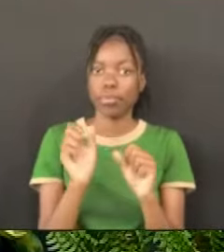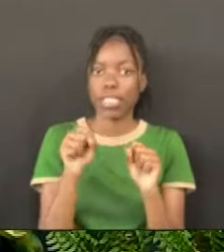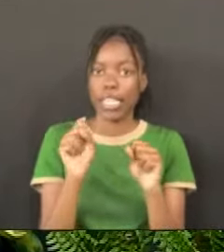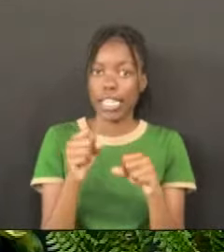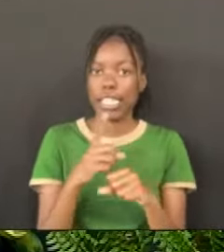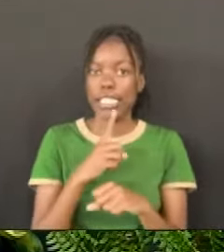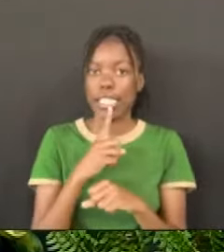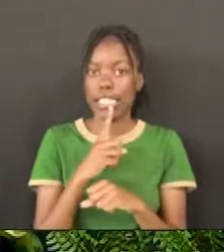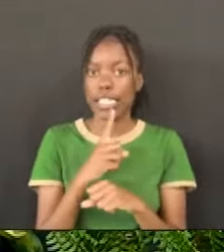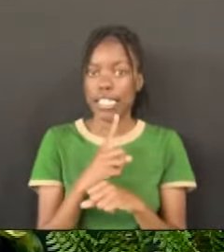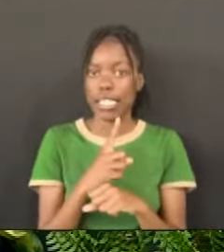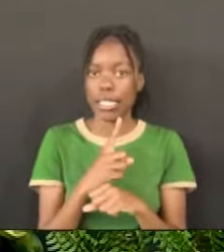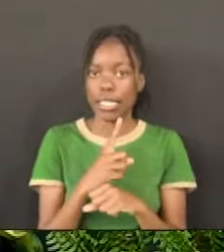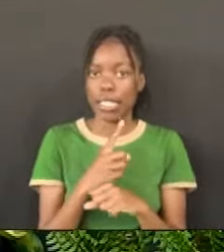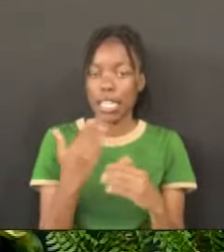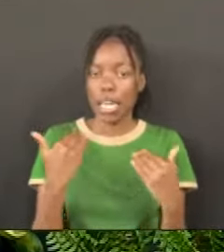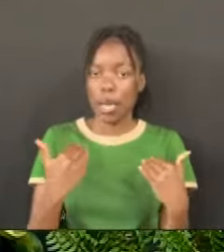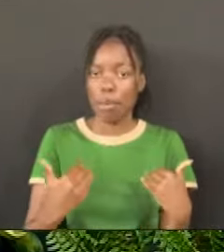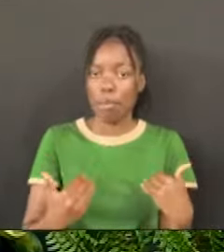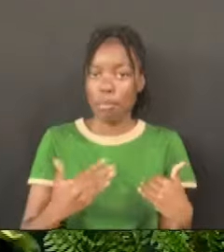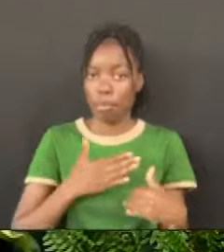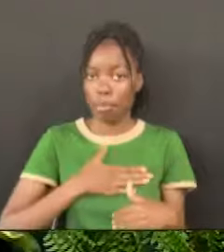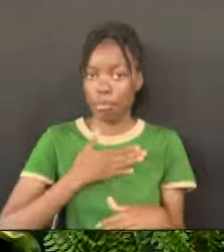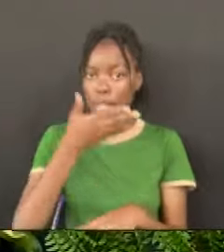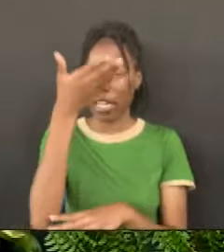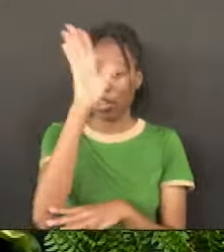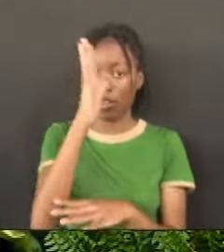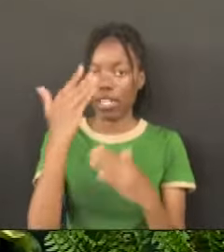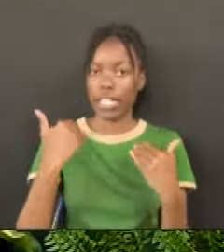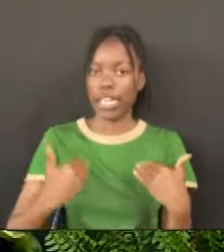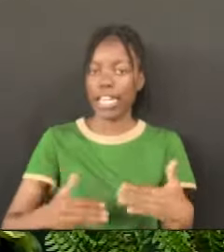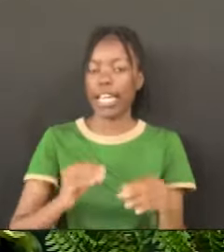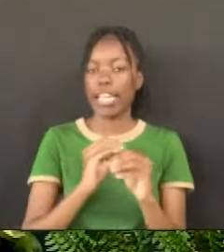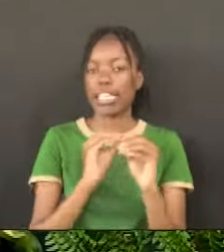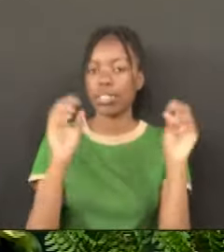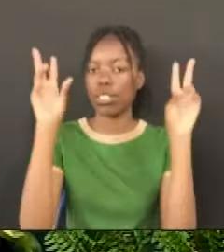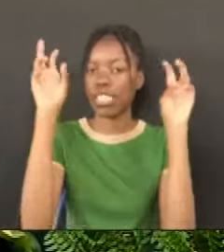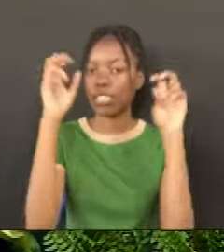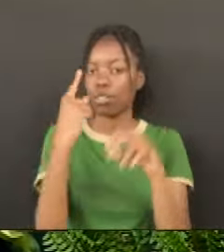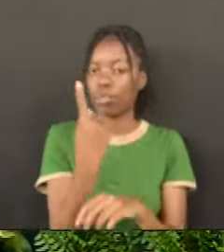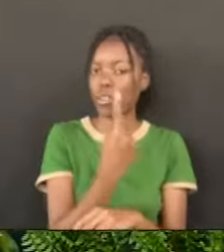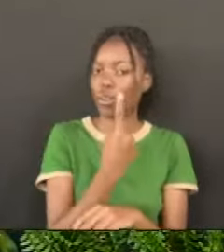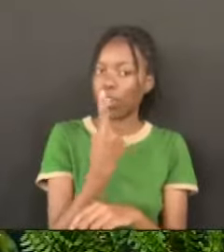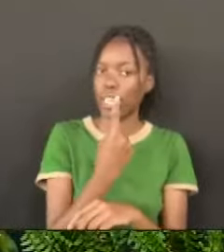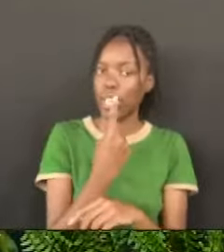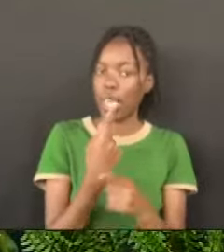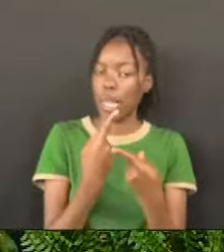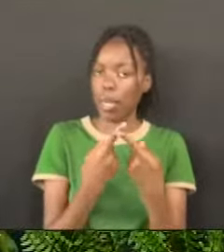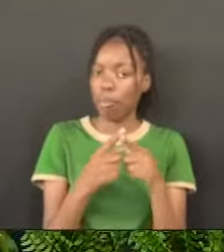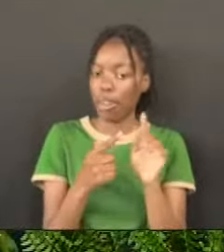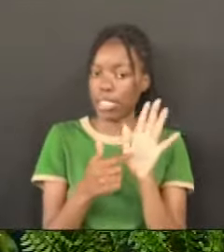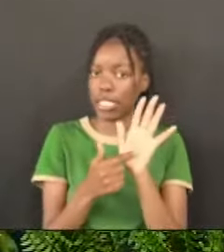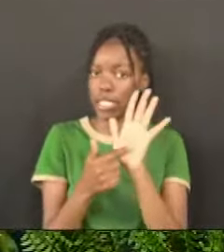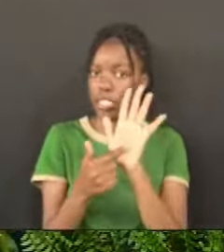say my God and I is not just a phrase, but it reflects that